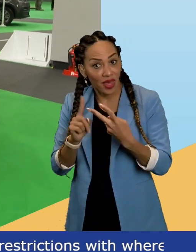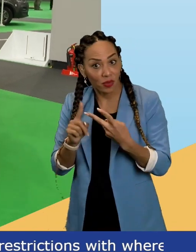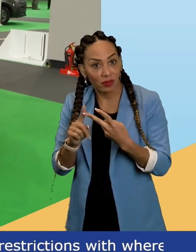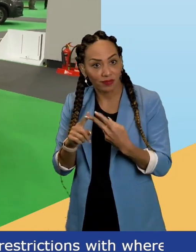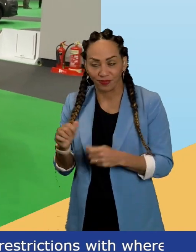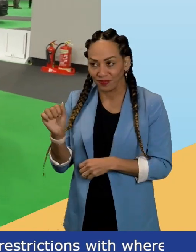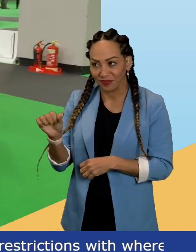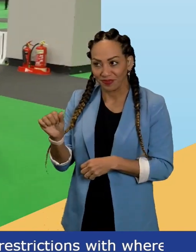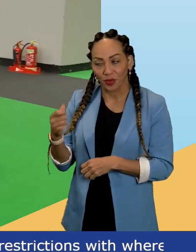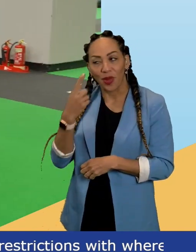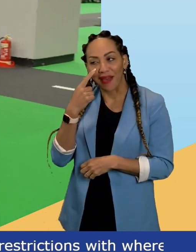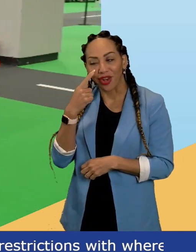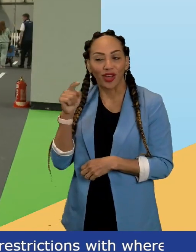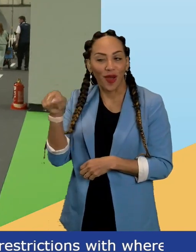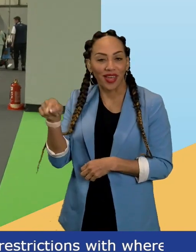stroll across here.